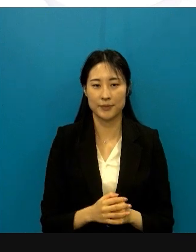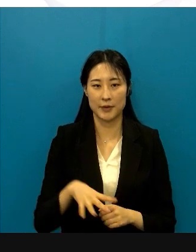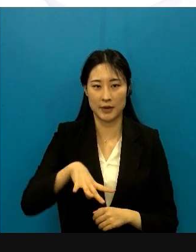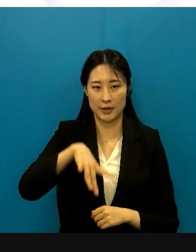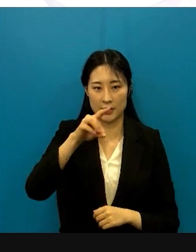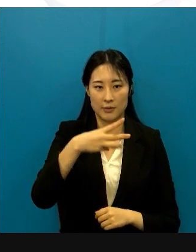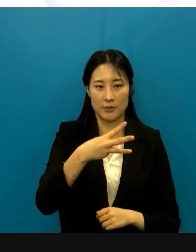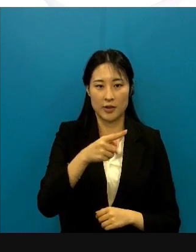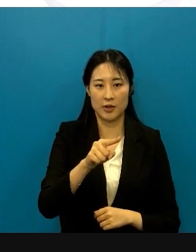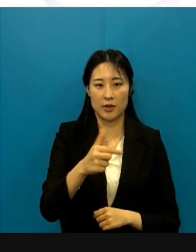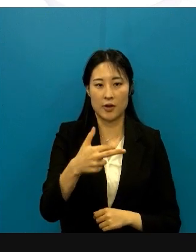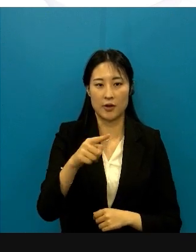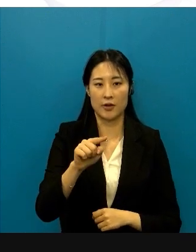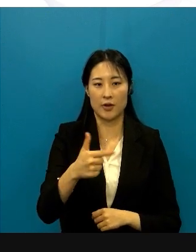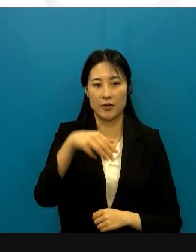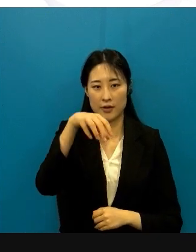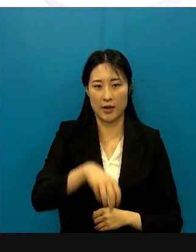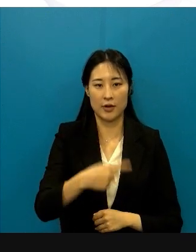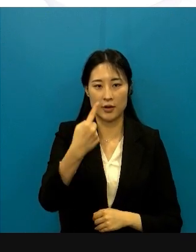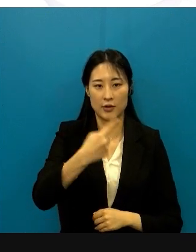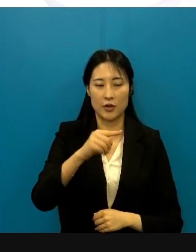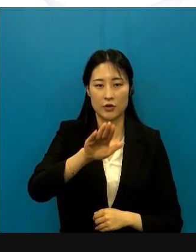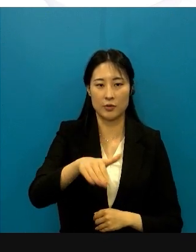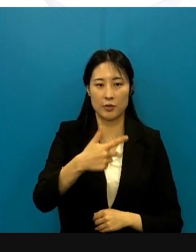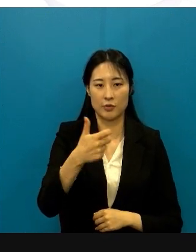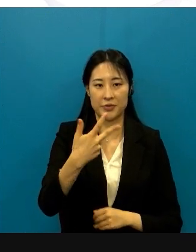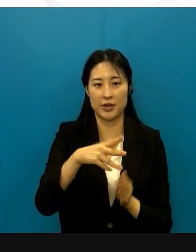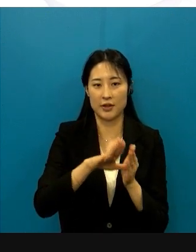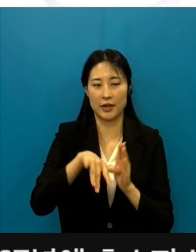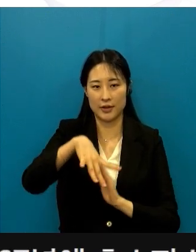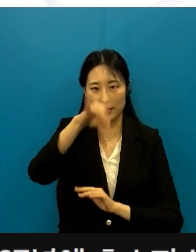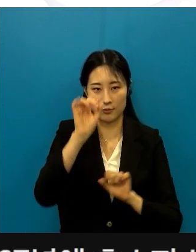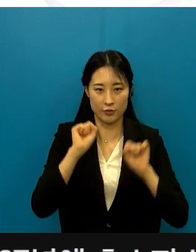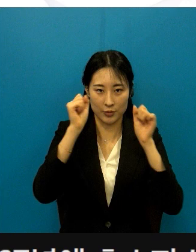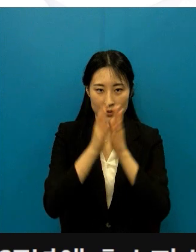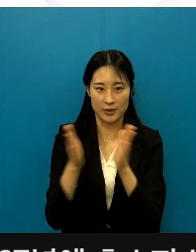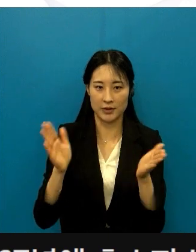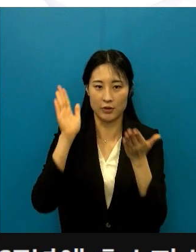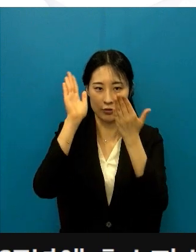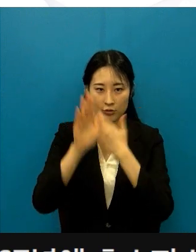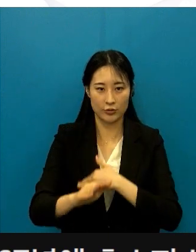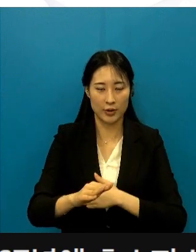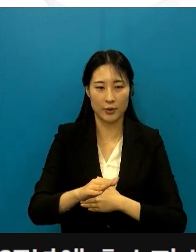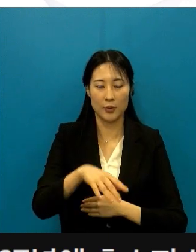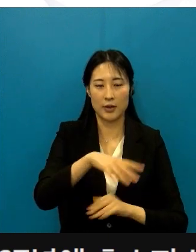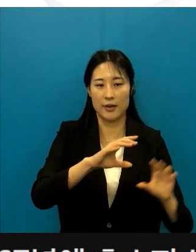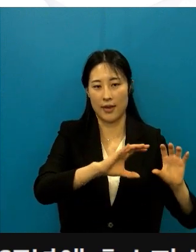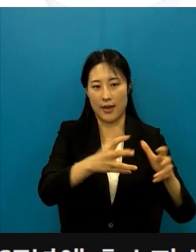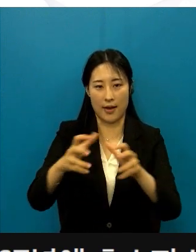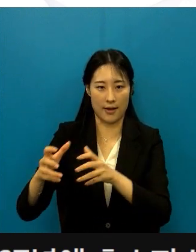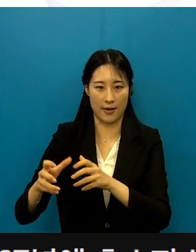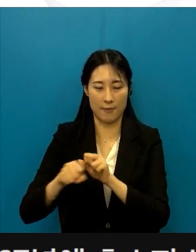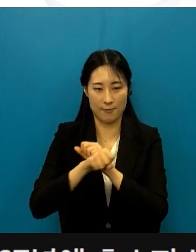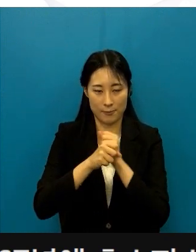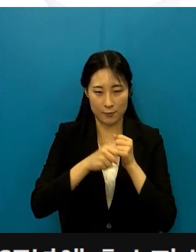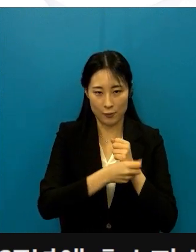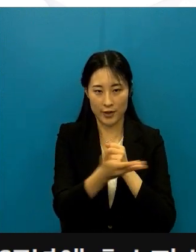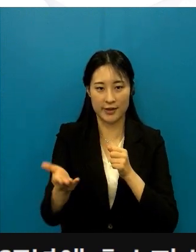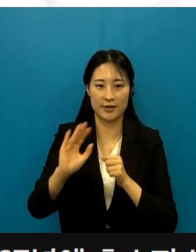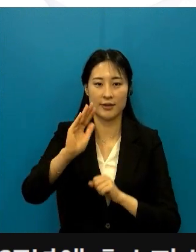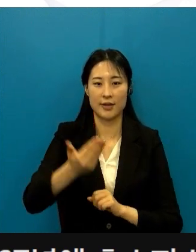and from there it spread through other countries. It also went across the borders of